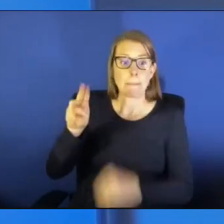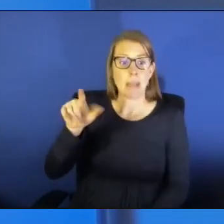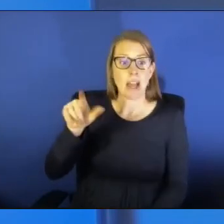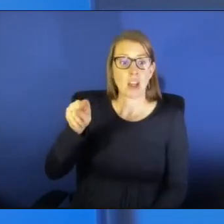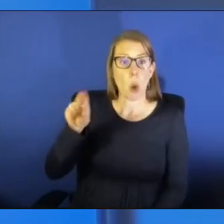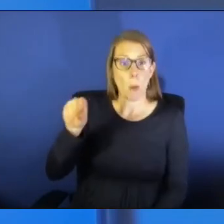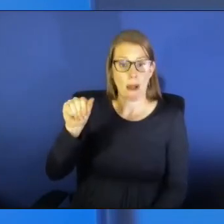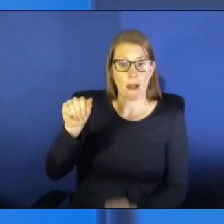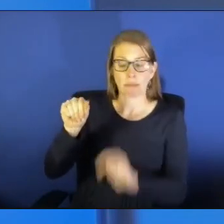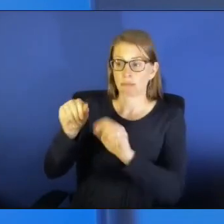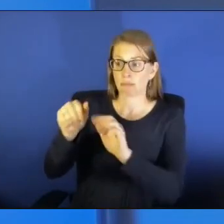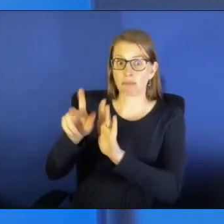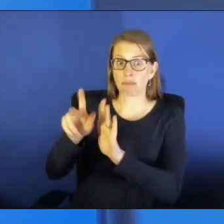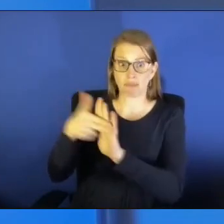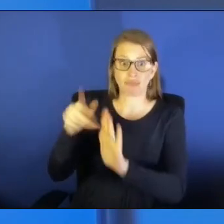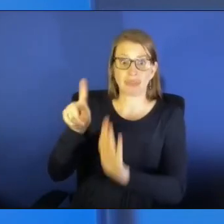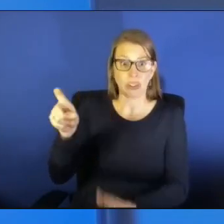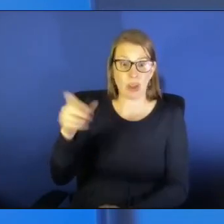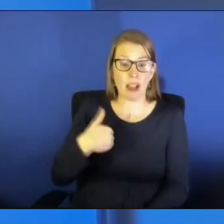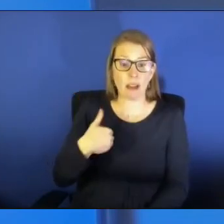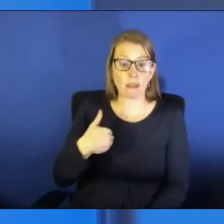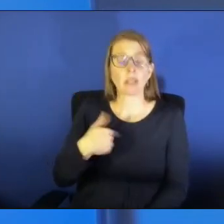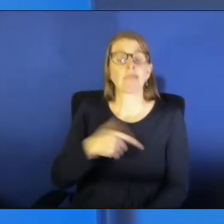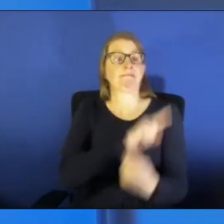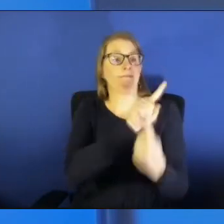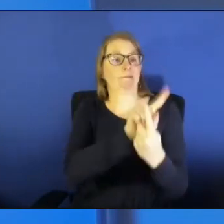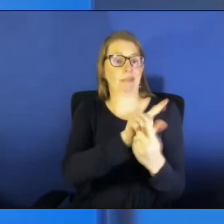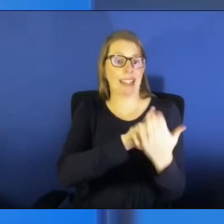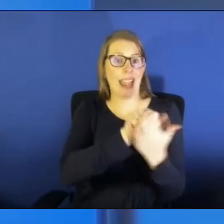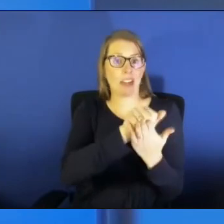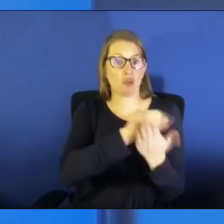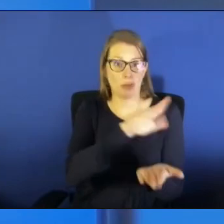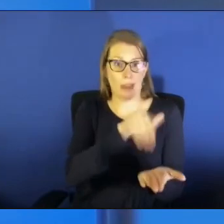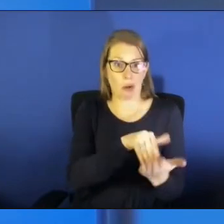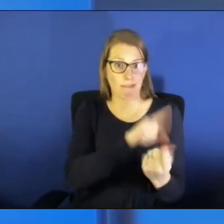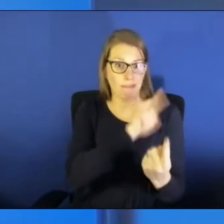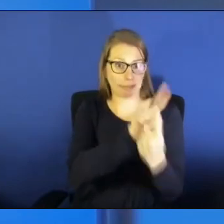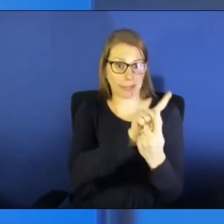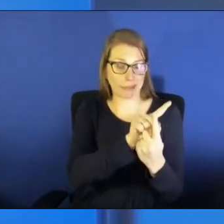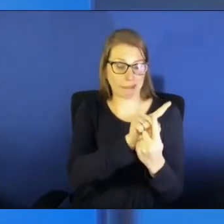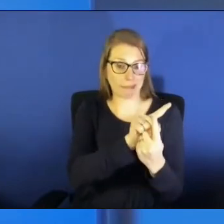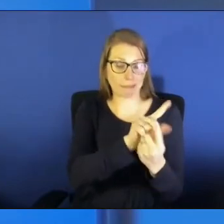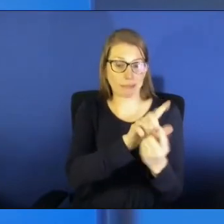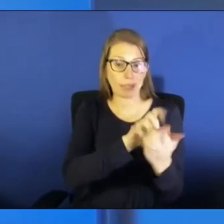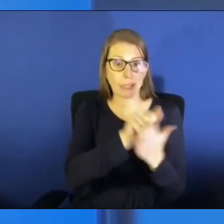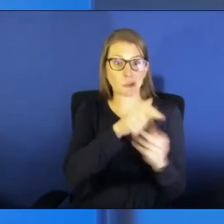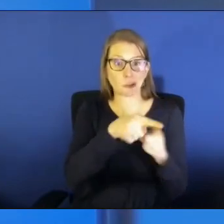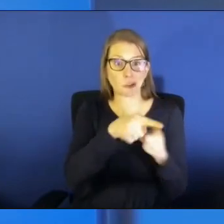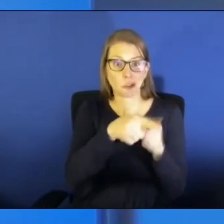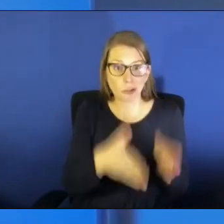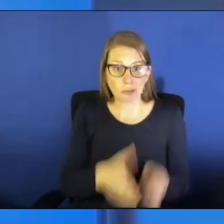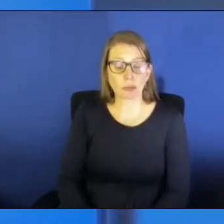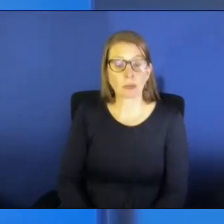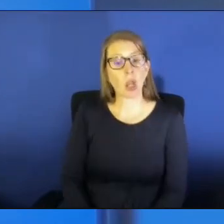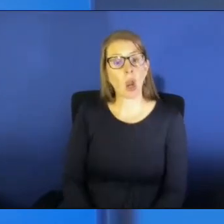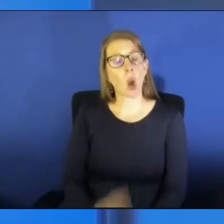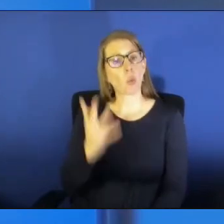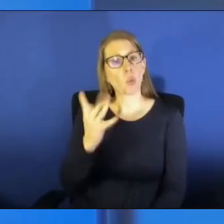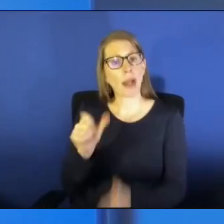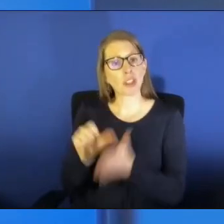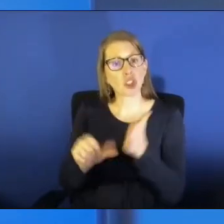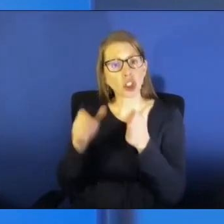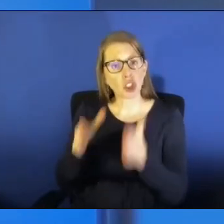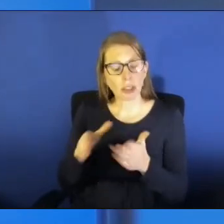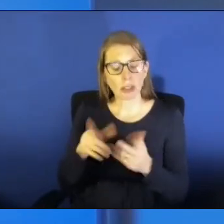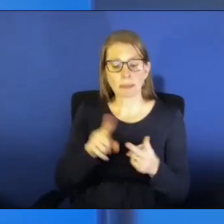to a surgical oncologist, get yourself to a cancer center, so you can get surgeons and medical oncologists who